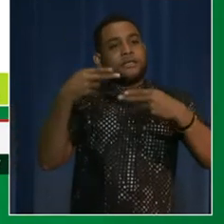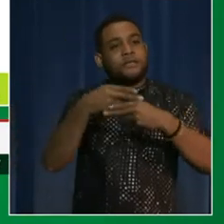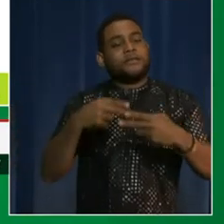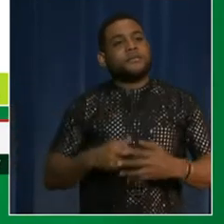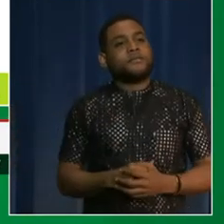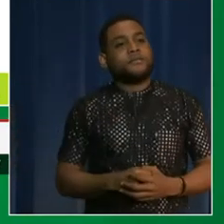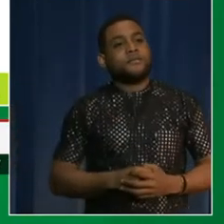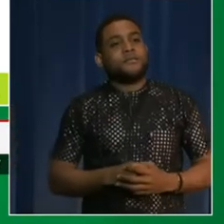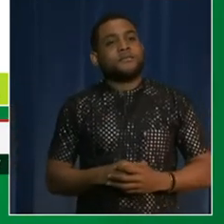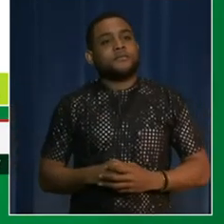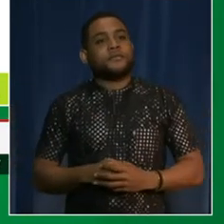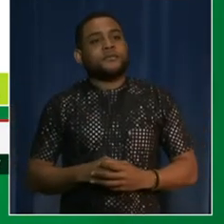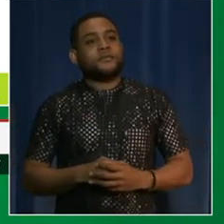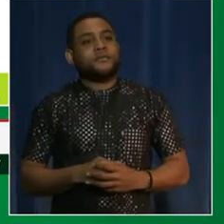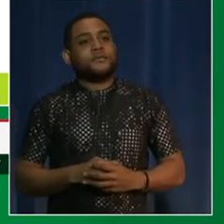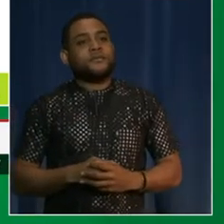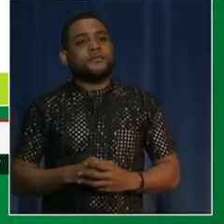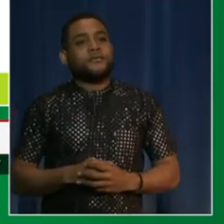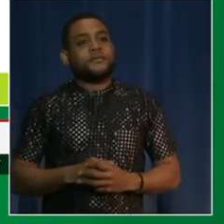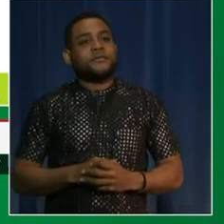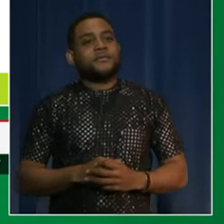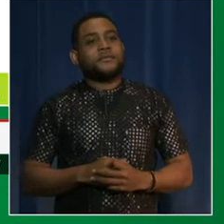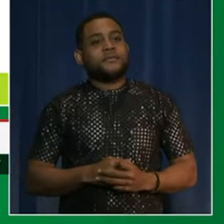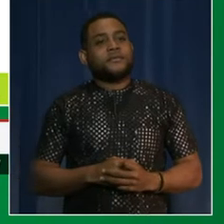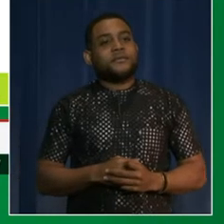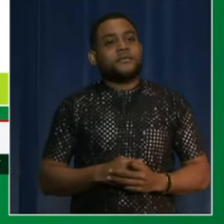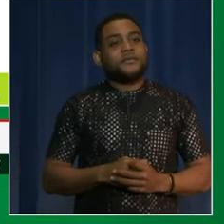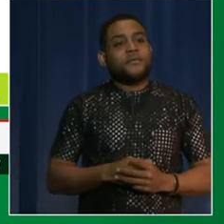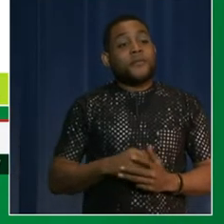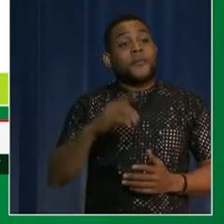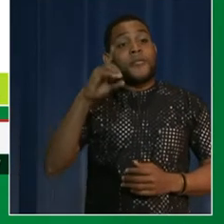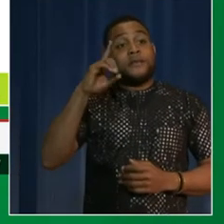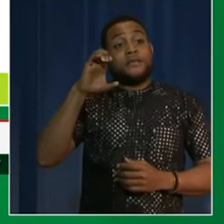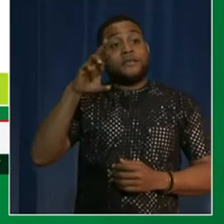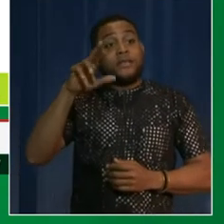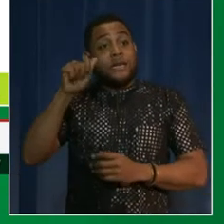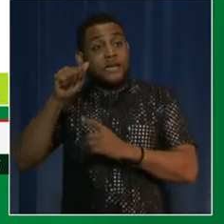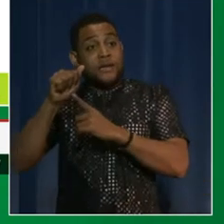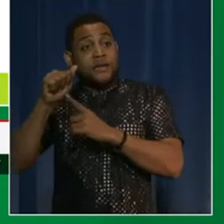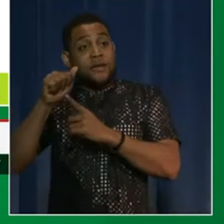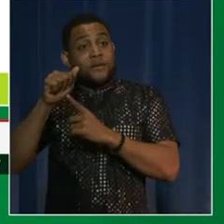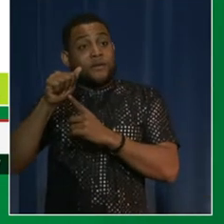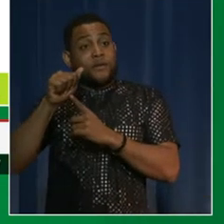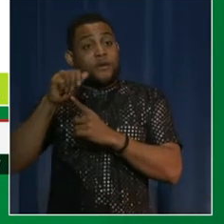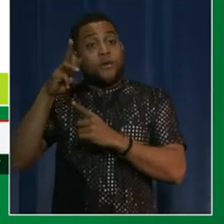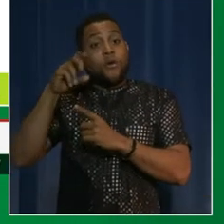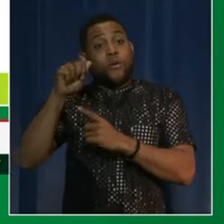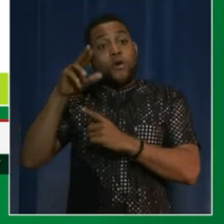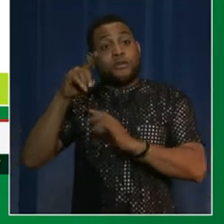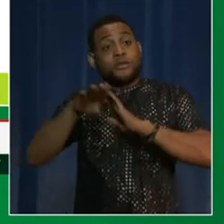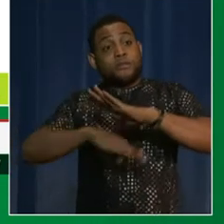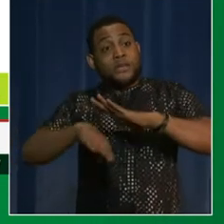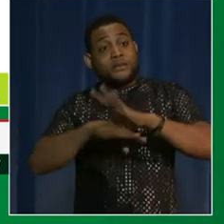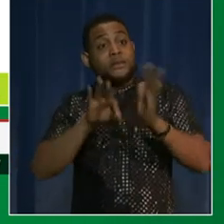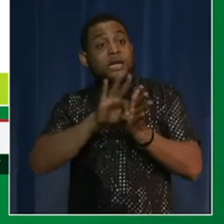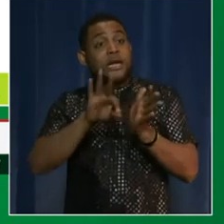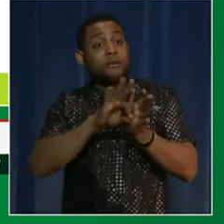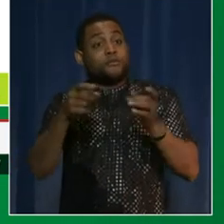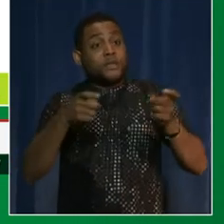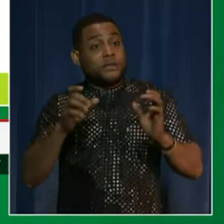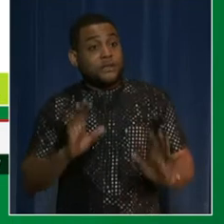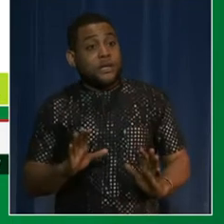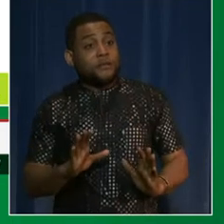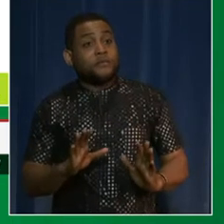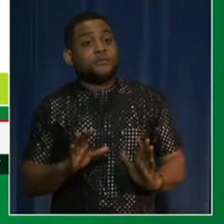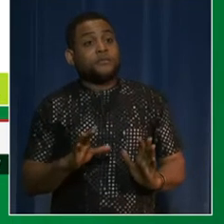One of my favorites here, DCRA ward-based account managers. To serve district residents, businesses, and stakeholders more efficiently and effectively,